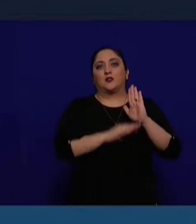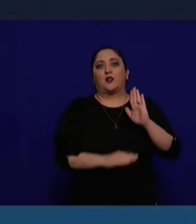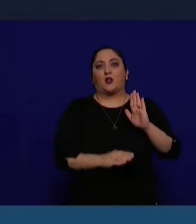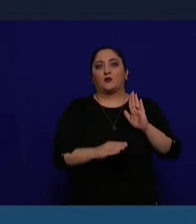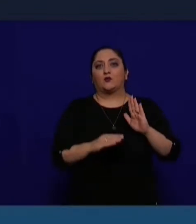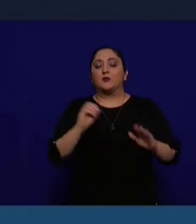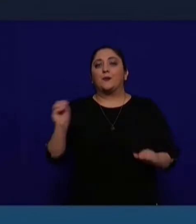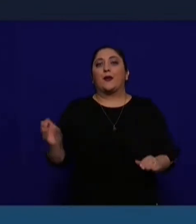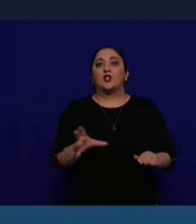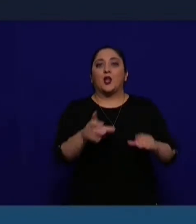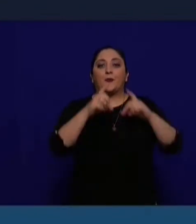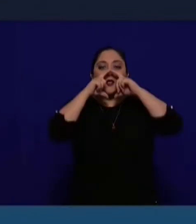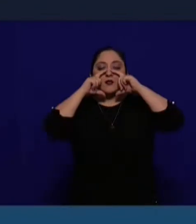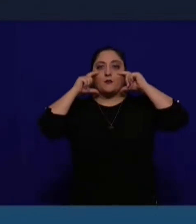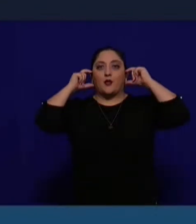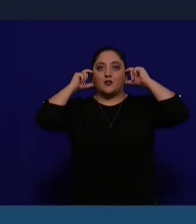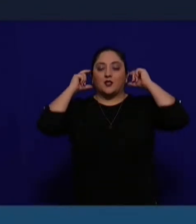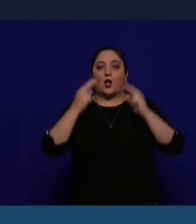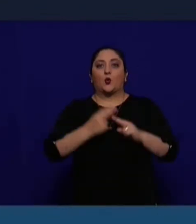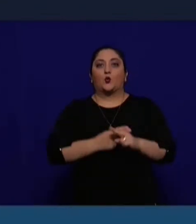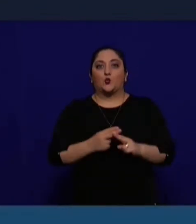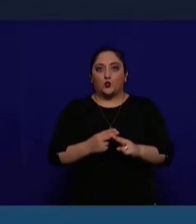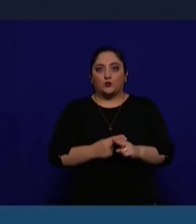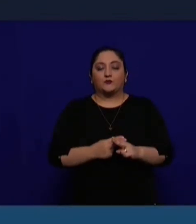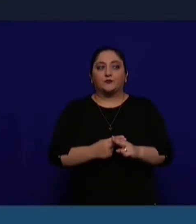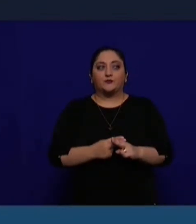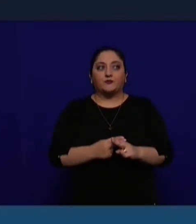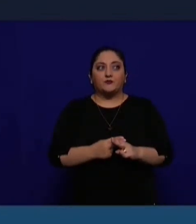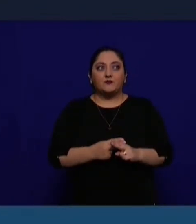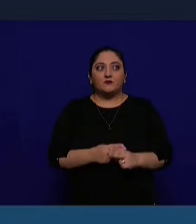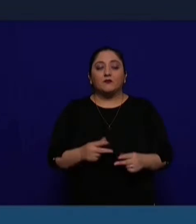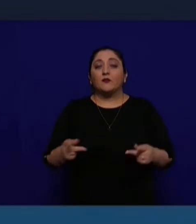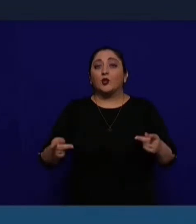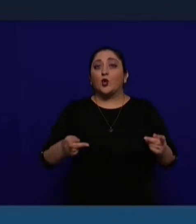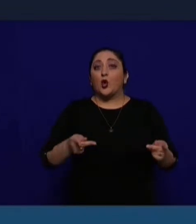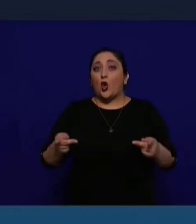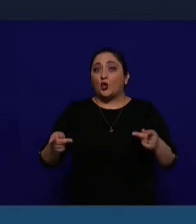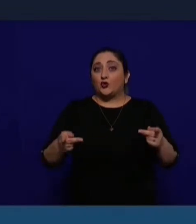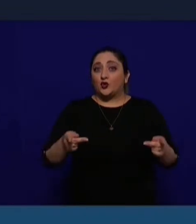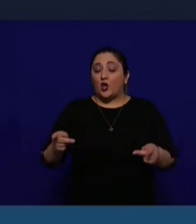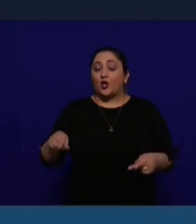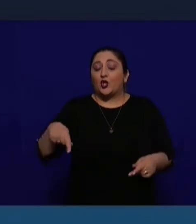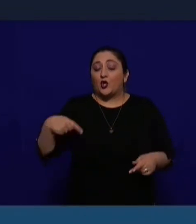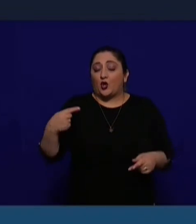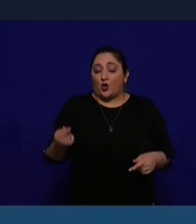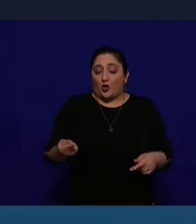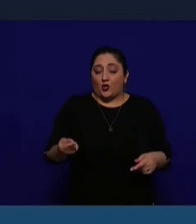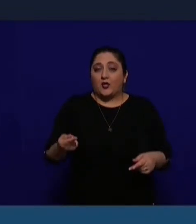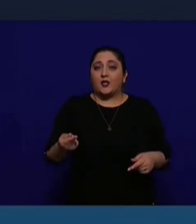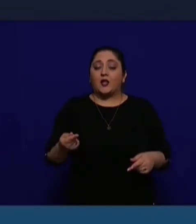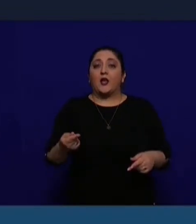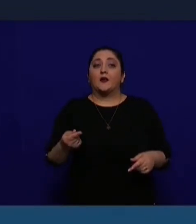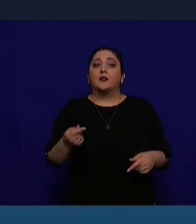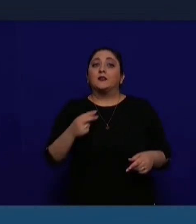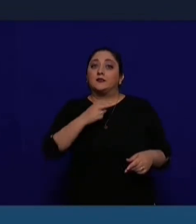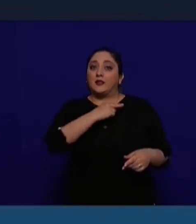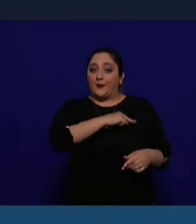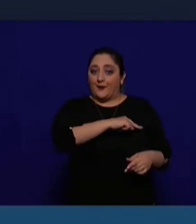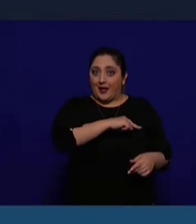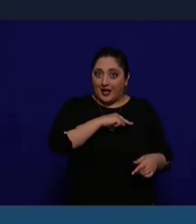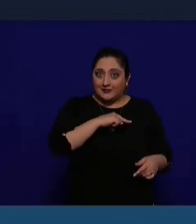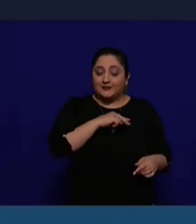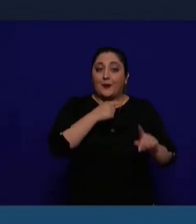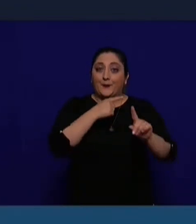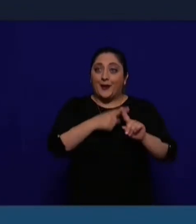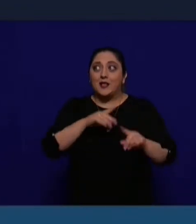il-maskri. Il-kontrolli wkoll barra lokali importanti li jkunu wkoll dak li qed jiġi minn barra